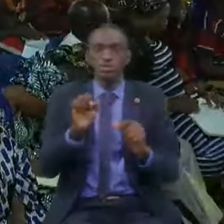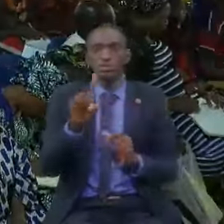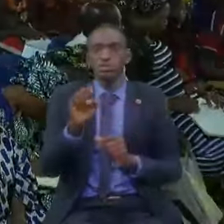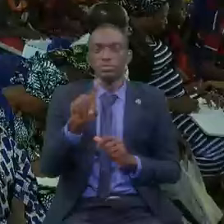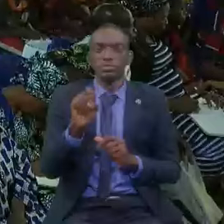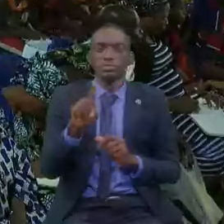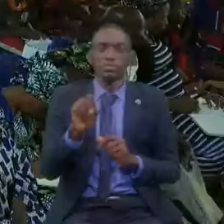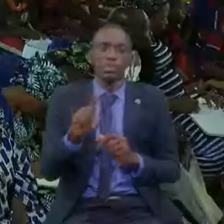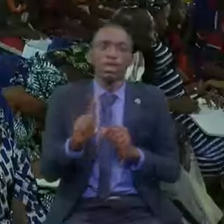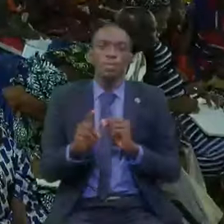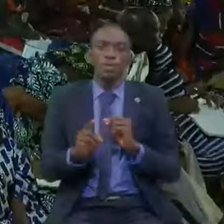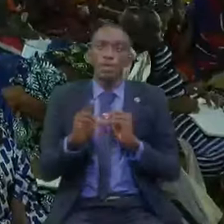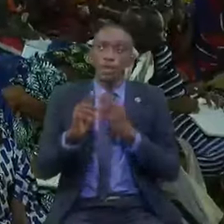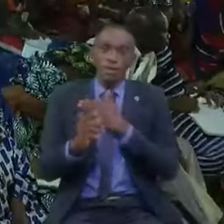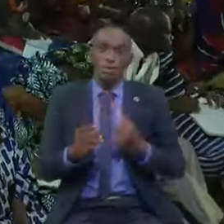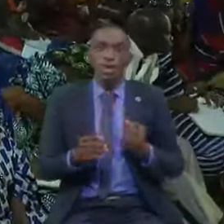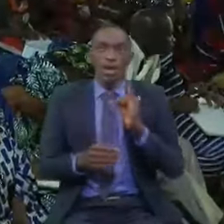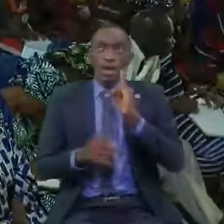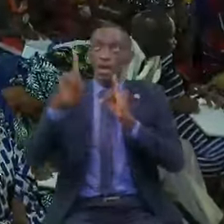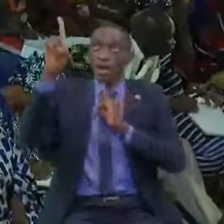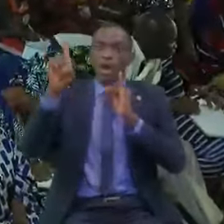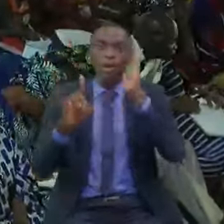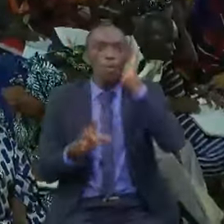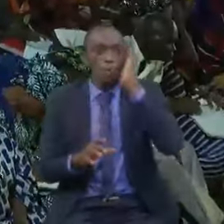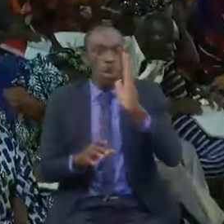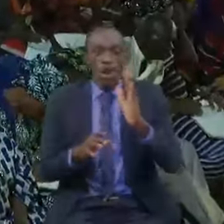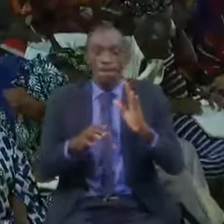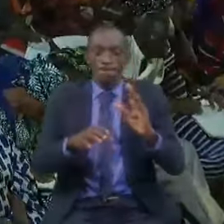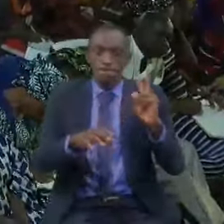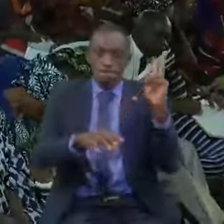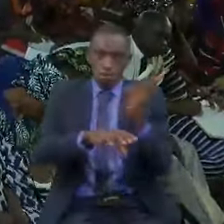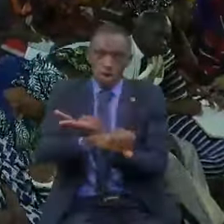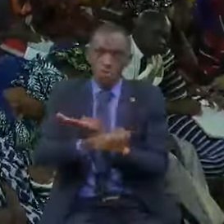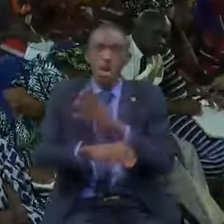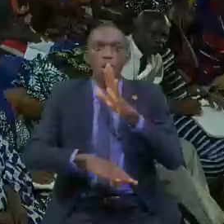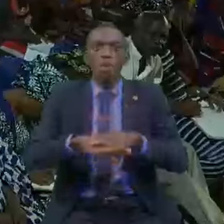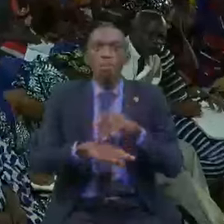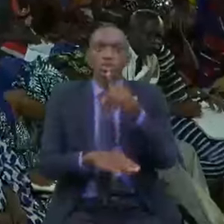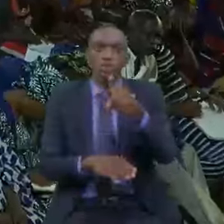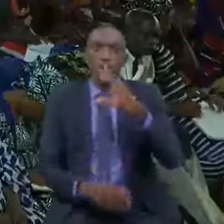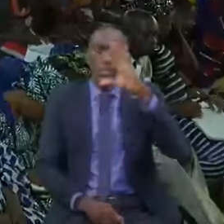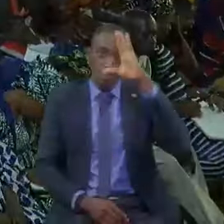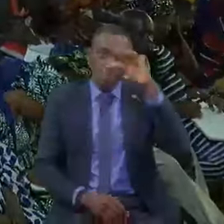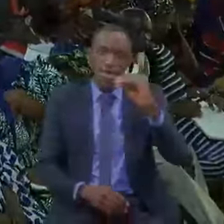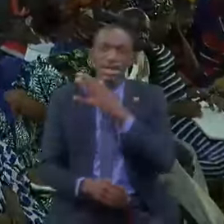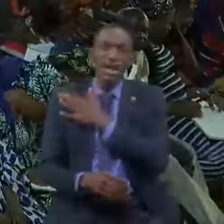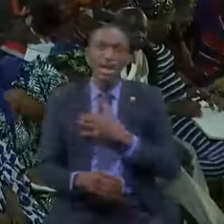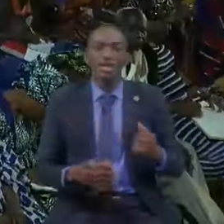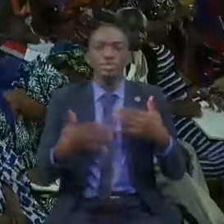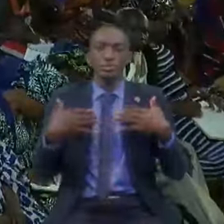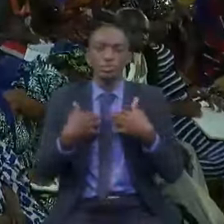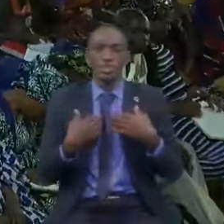will multiply upon you man and beast, and